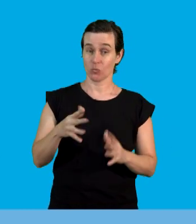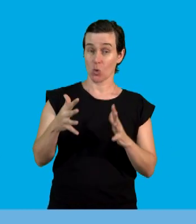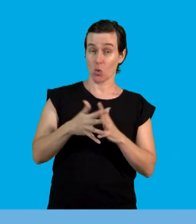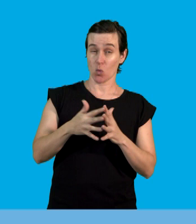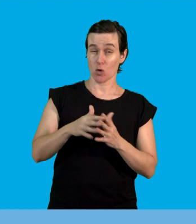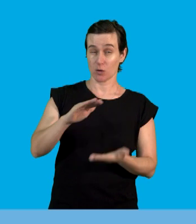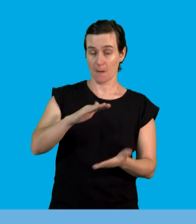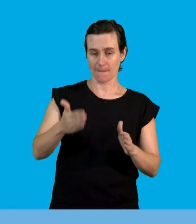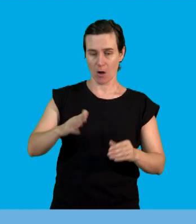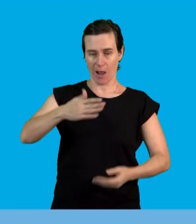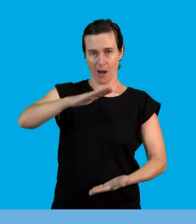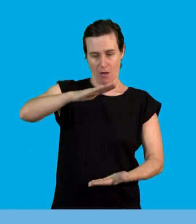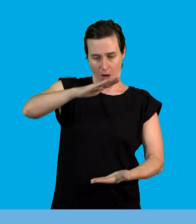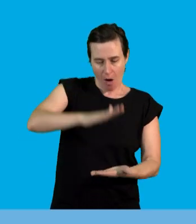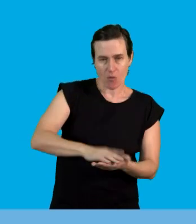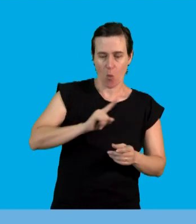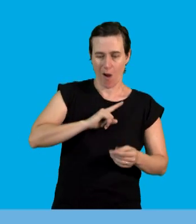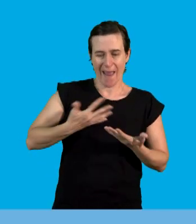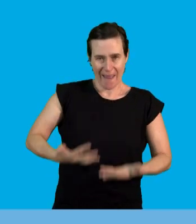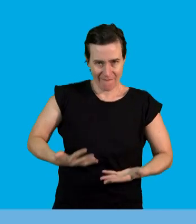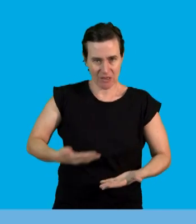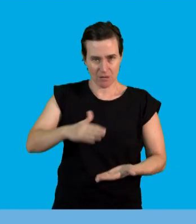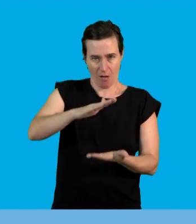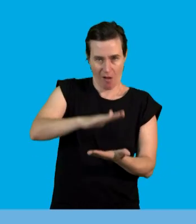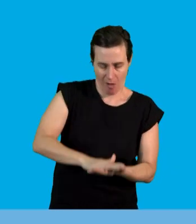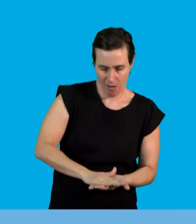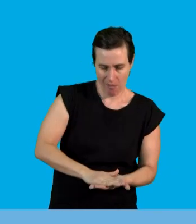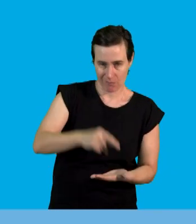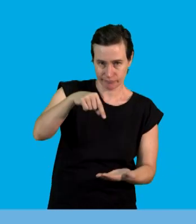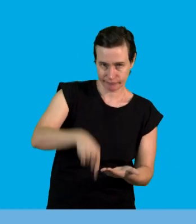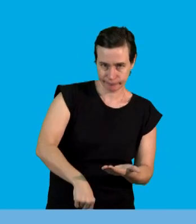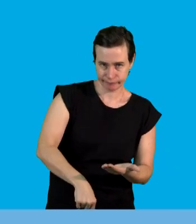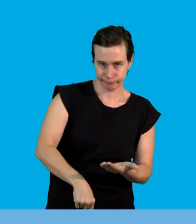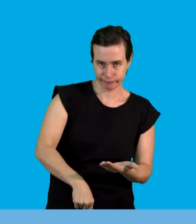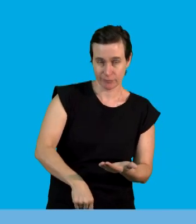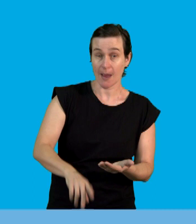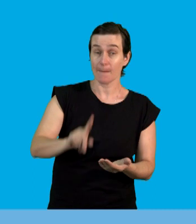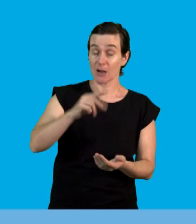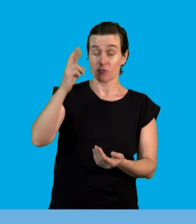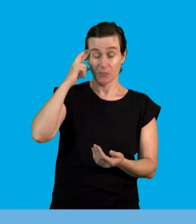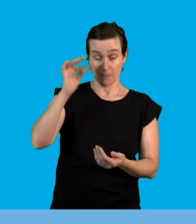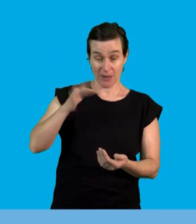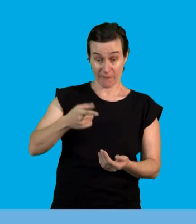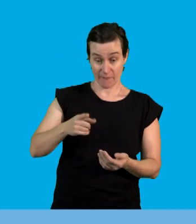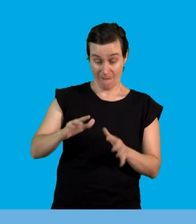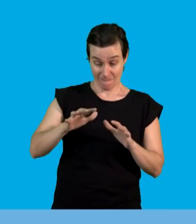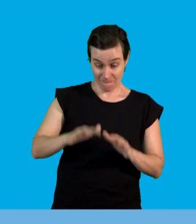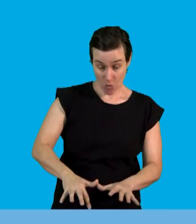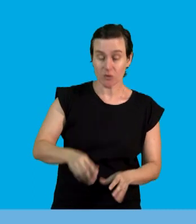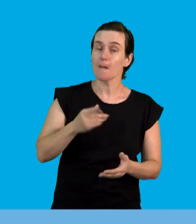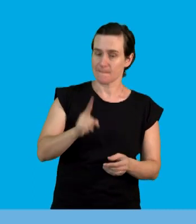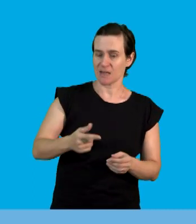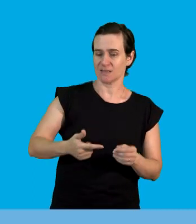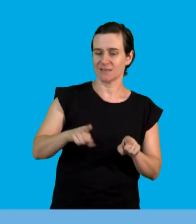This wooden block is applying a force onto the surface. That force is going down. But then remember, for every action, there's an equal but